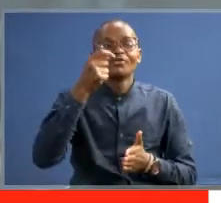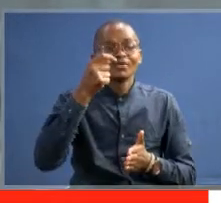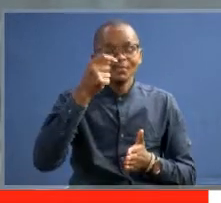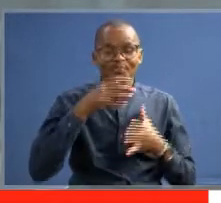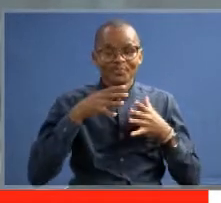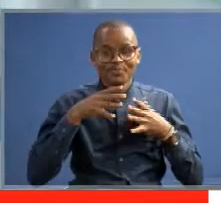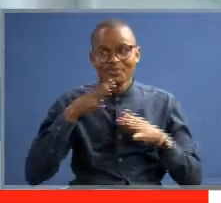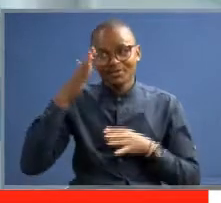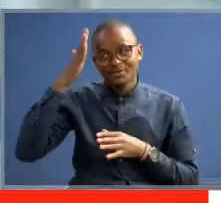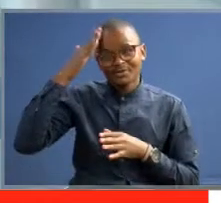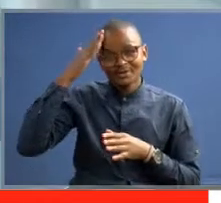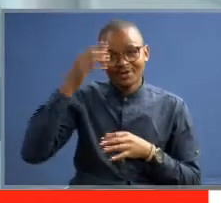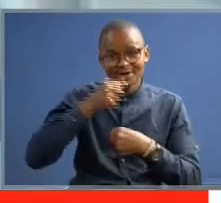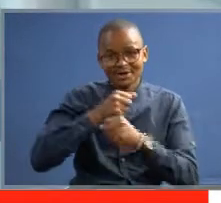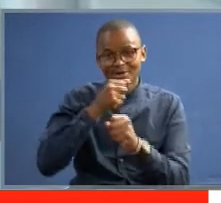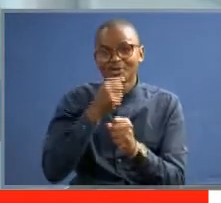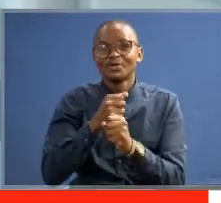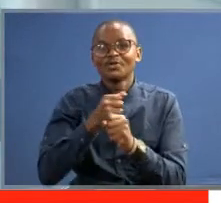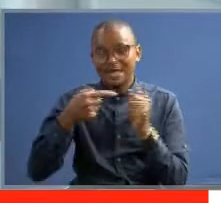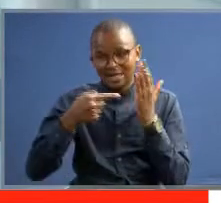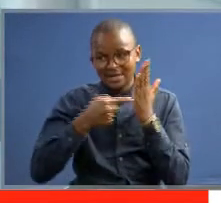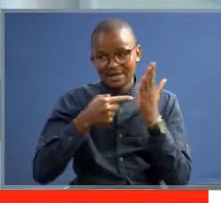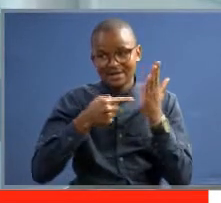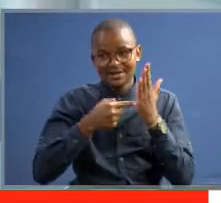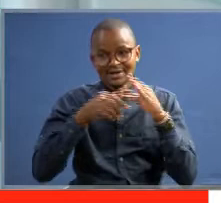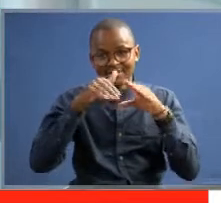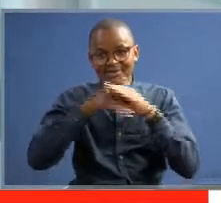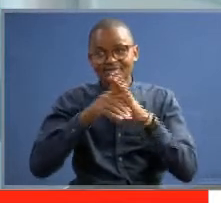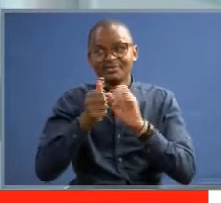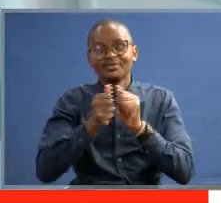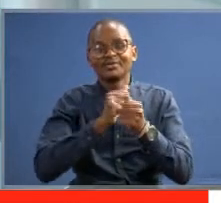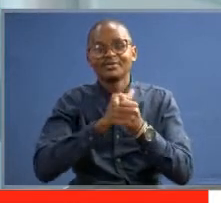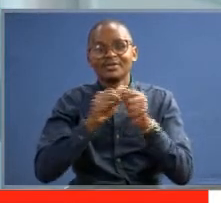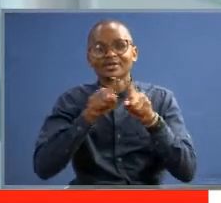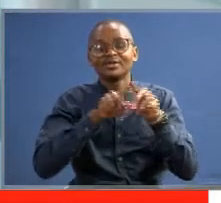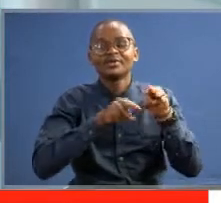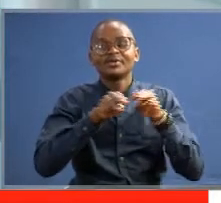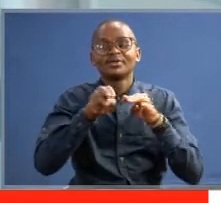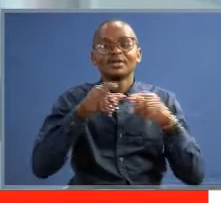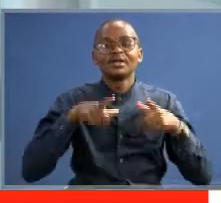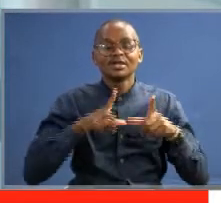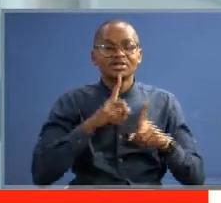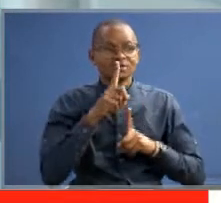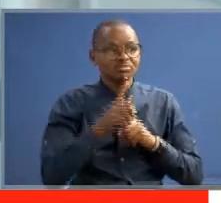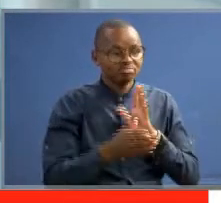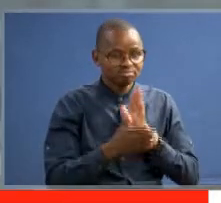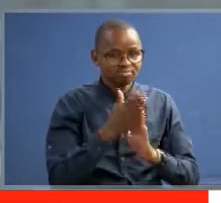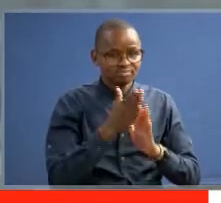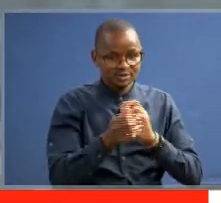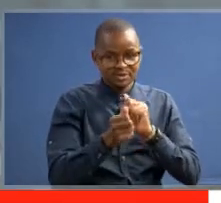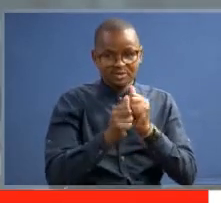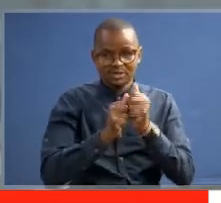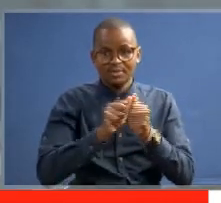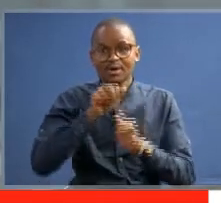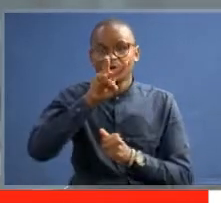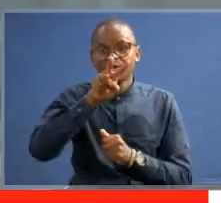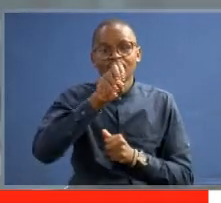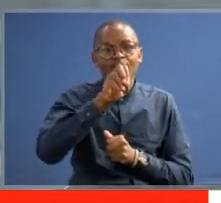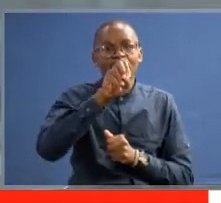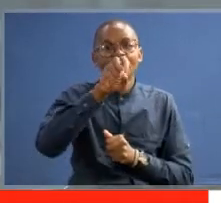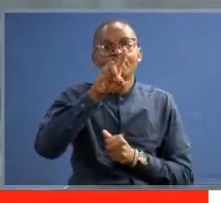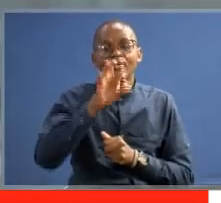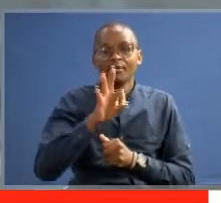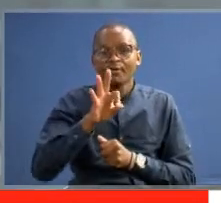guys who know how to do the technical part in terms of the sports management. Let's talk about quickly about the Sports Act